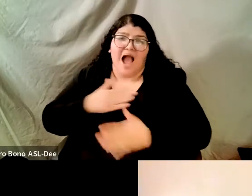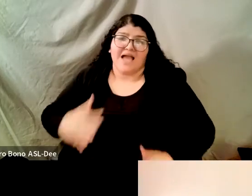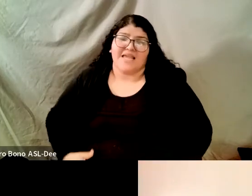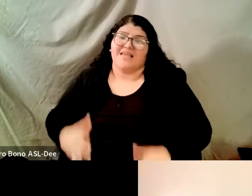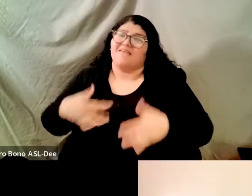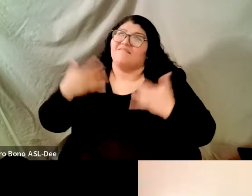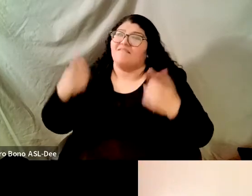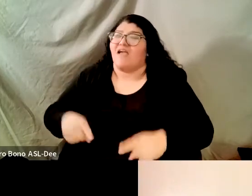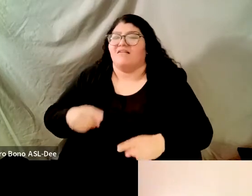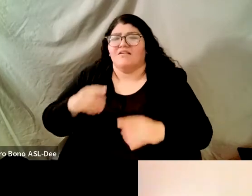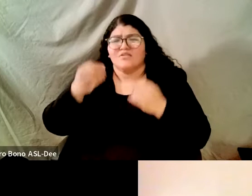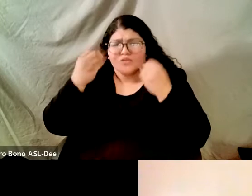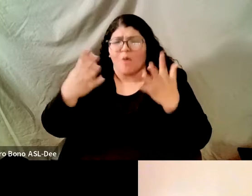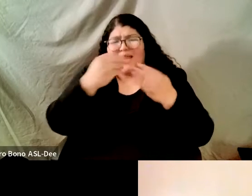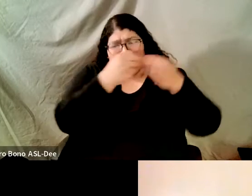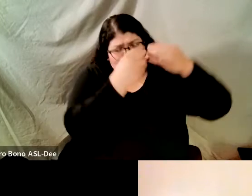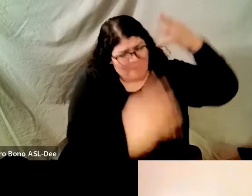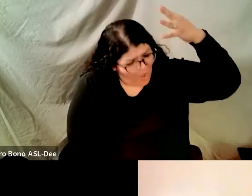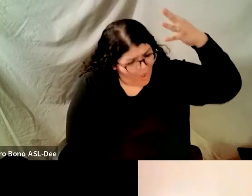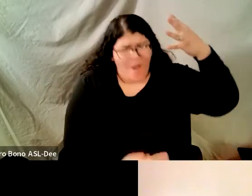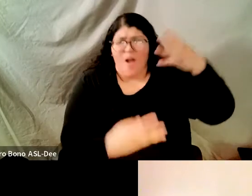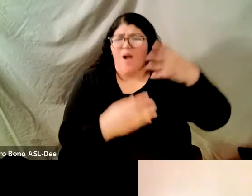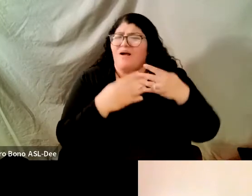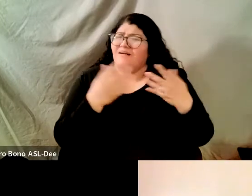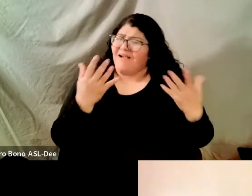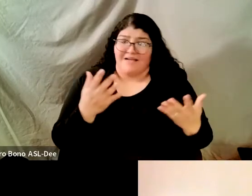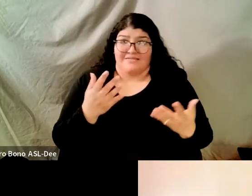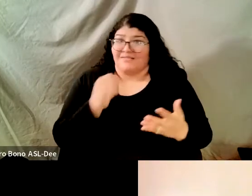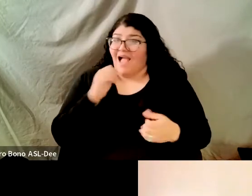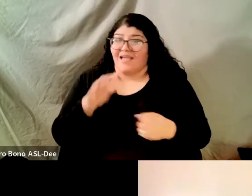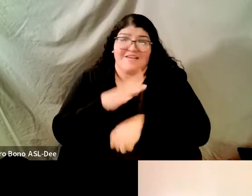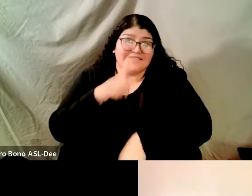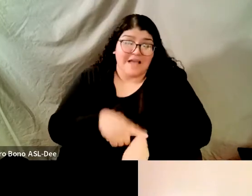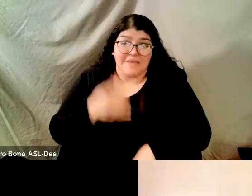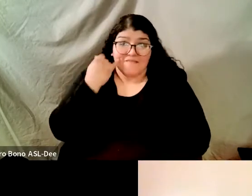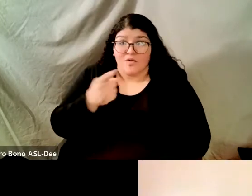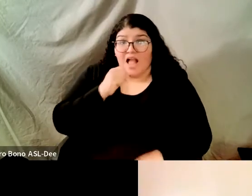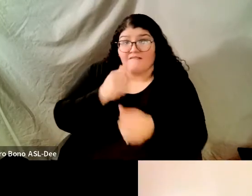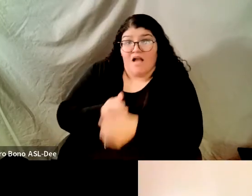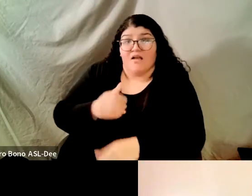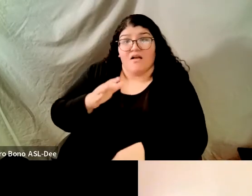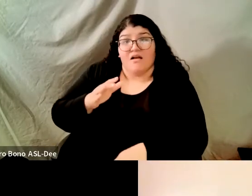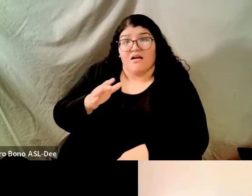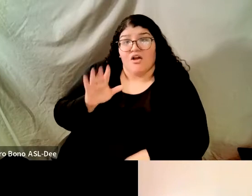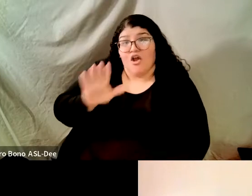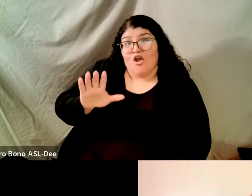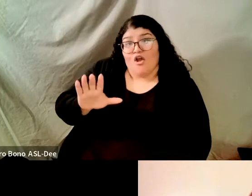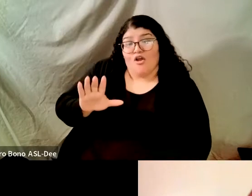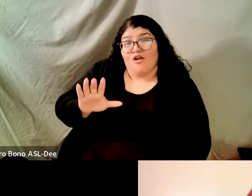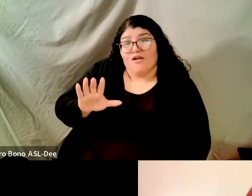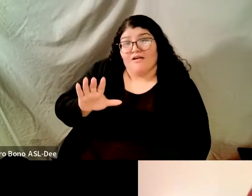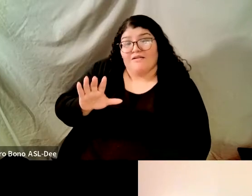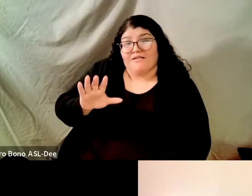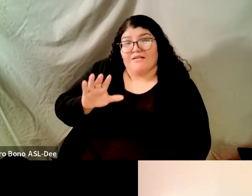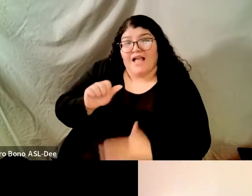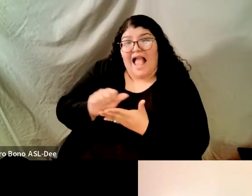can't even go into because I just don't have enough time. But if you're not following Chenese and or listening to her podcast, you're definitely